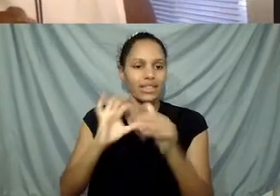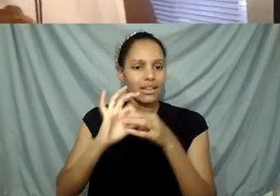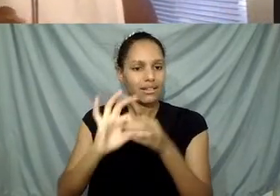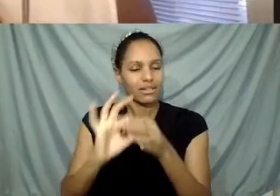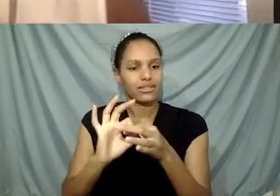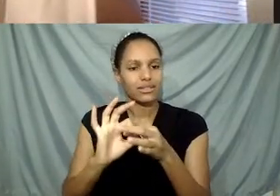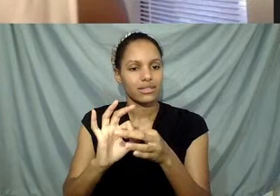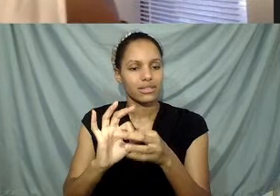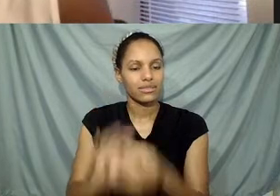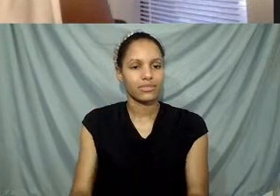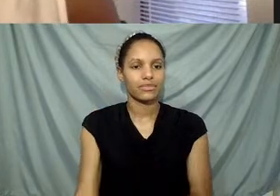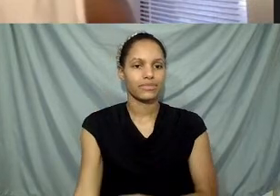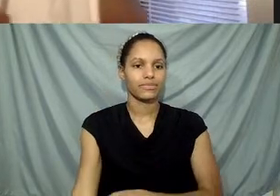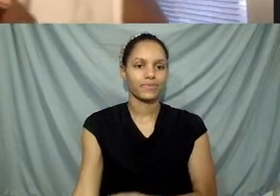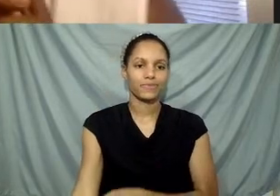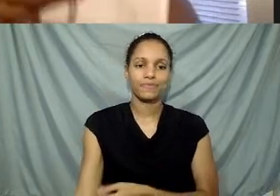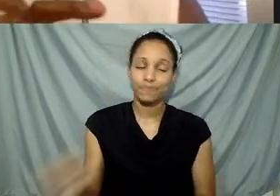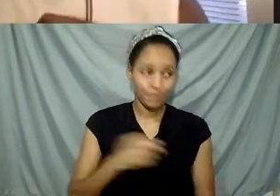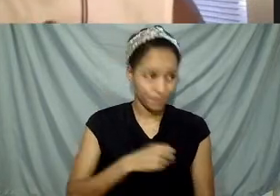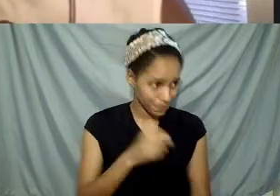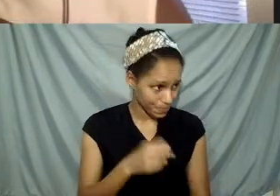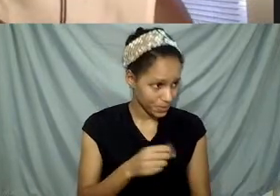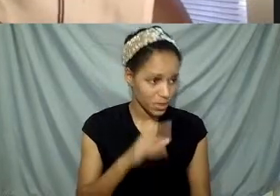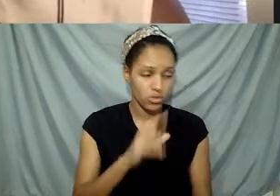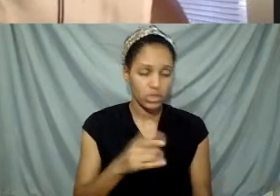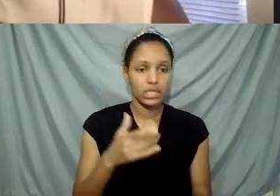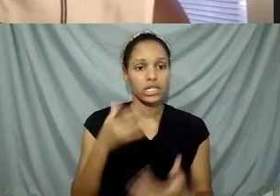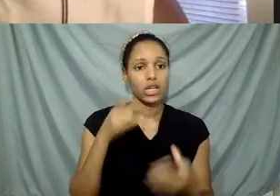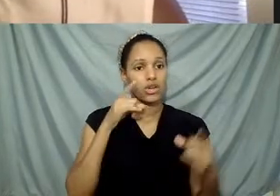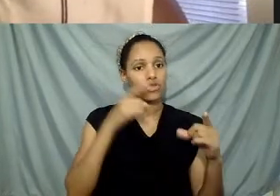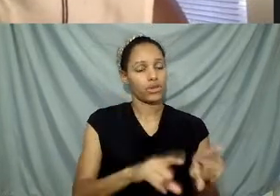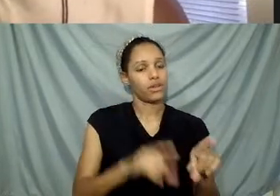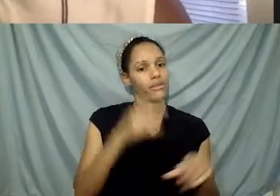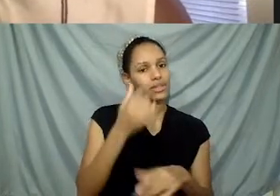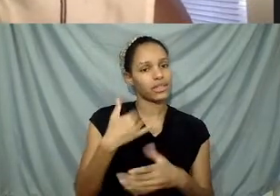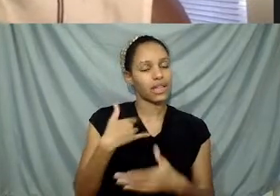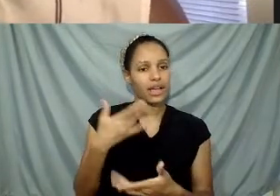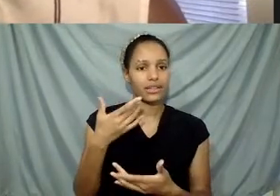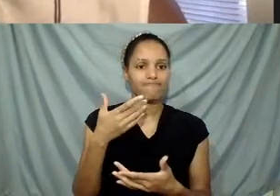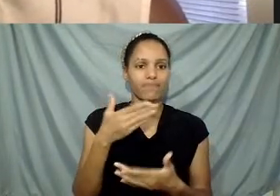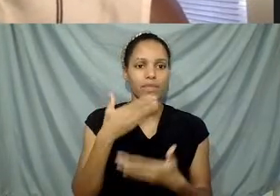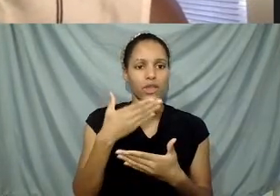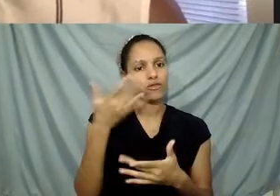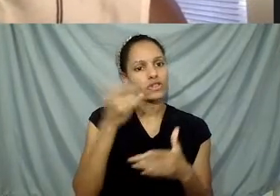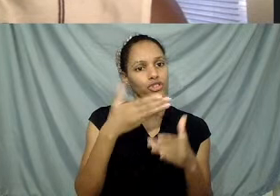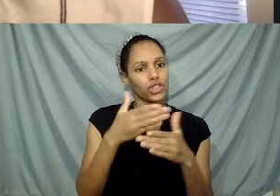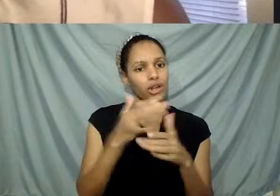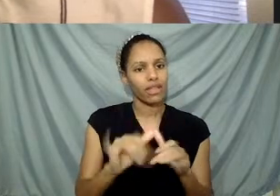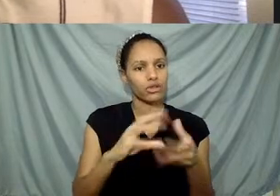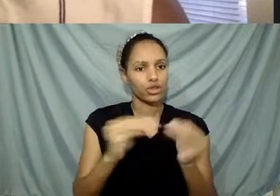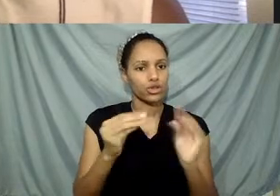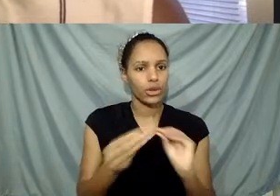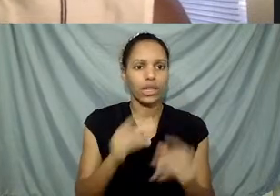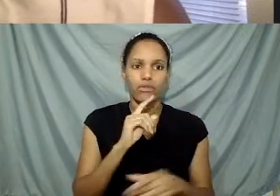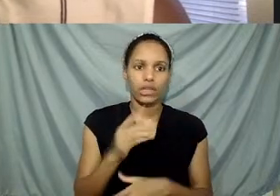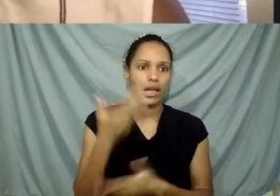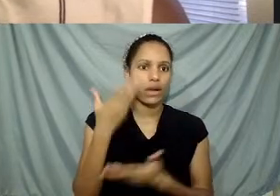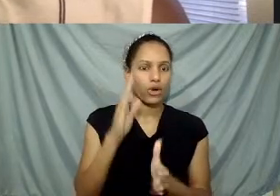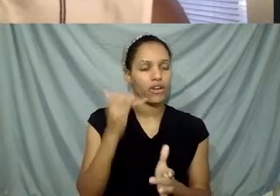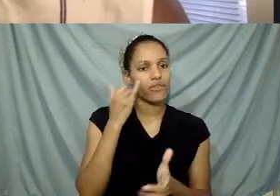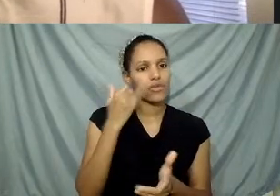yeah, I absolutely agree. And thank you for sharing that story, because I don't think we take enough time to talk